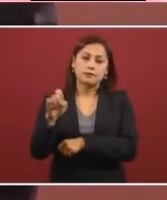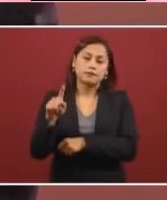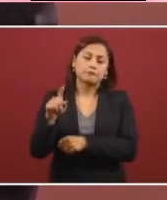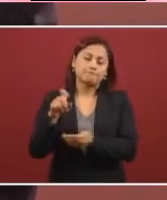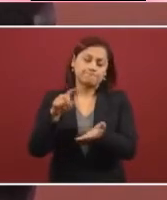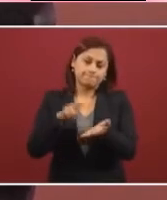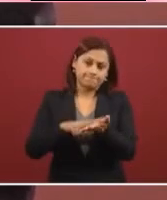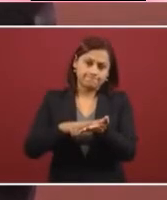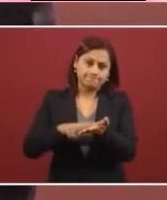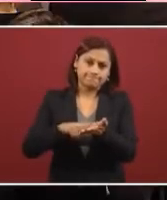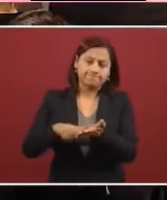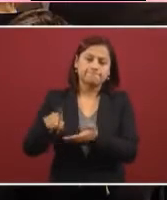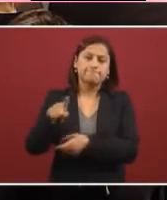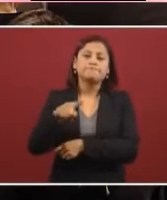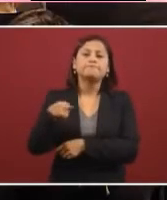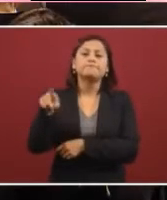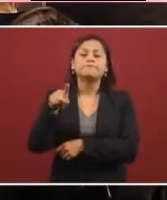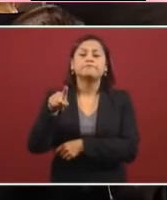especially,